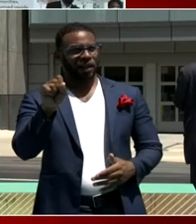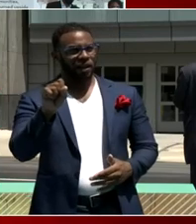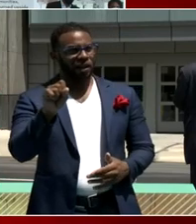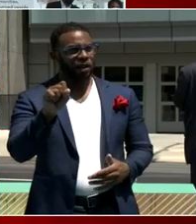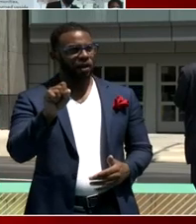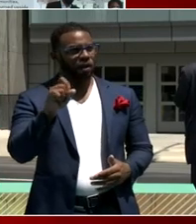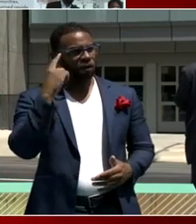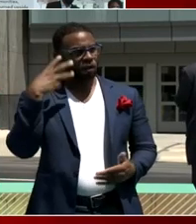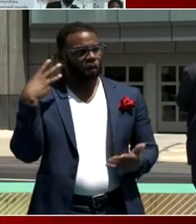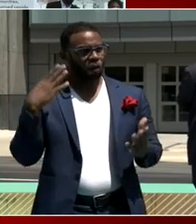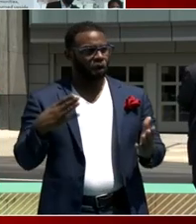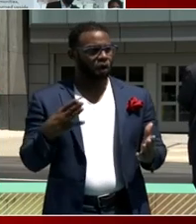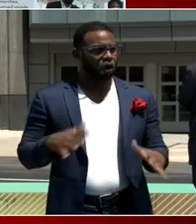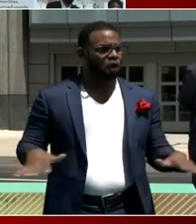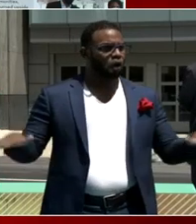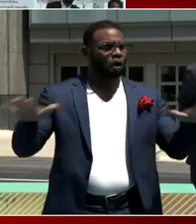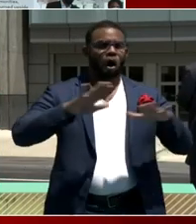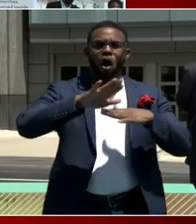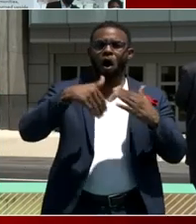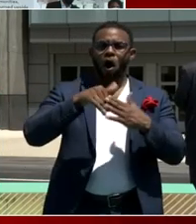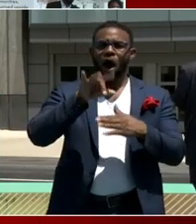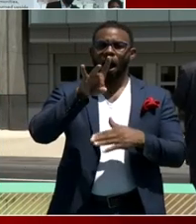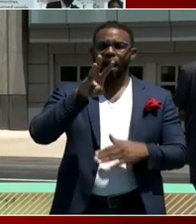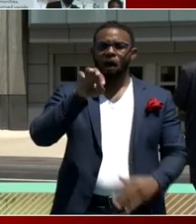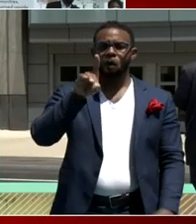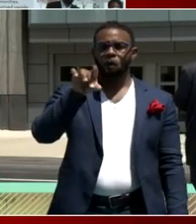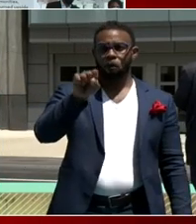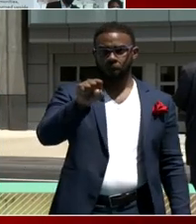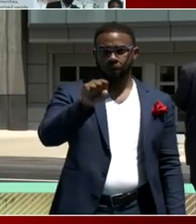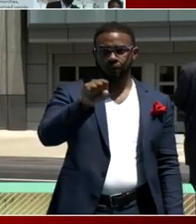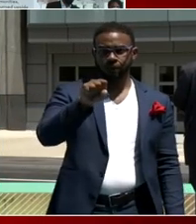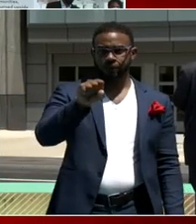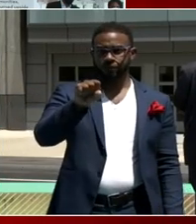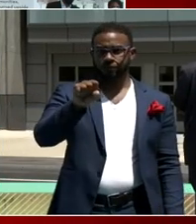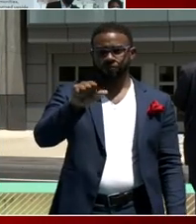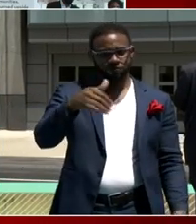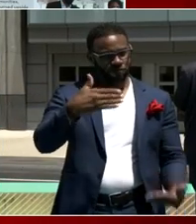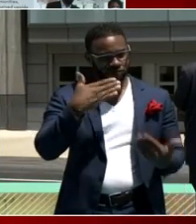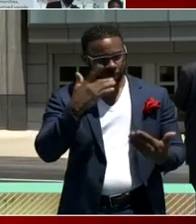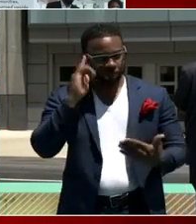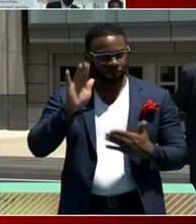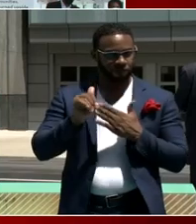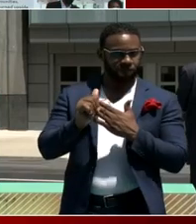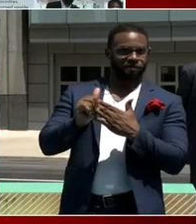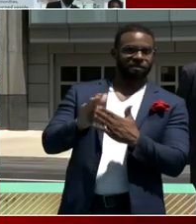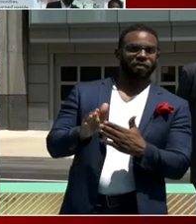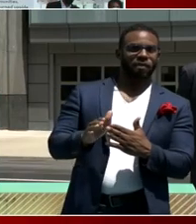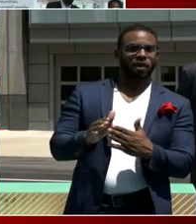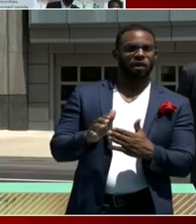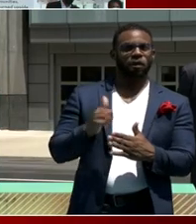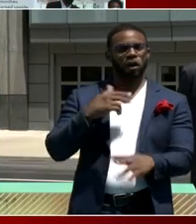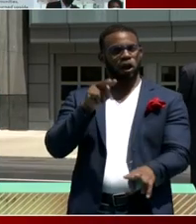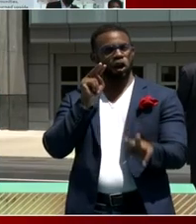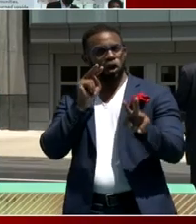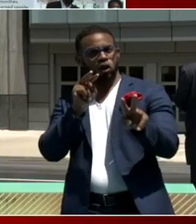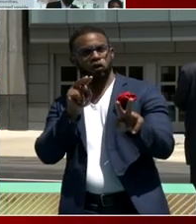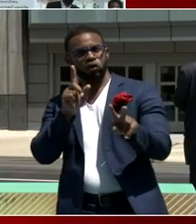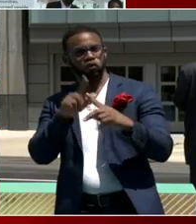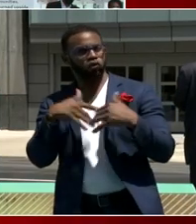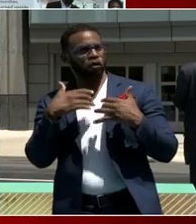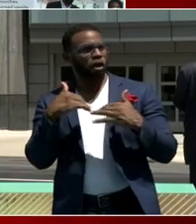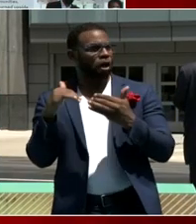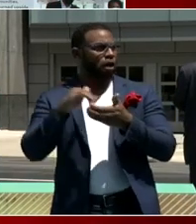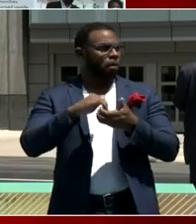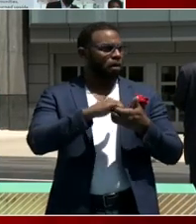for Washingtonians across all 8 wards. I'm grateful for her leadership, and we look forward to strengthening